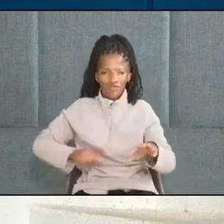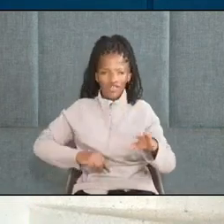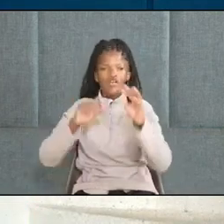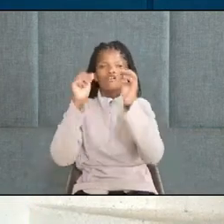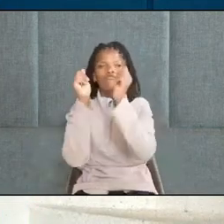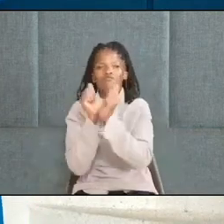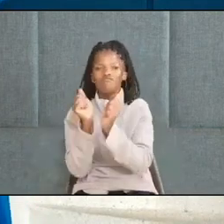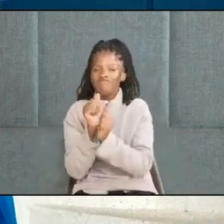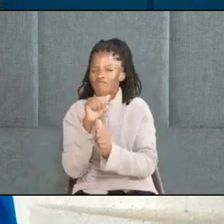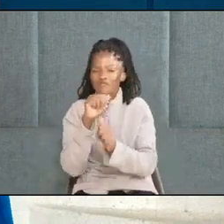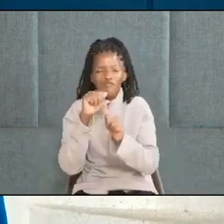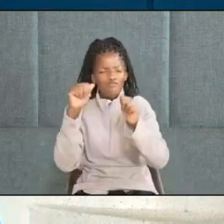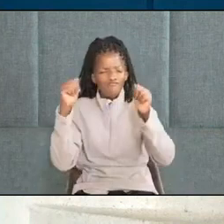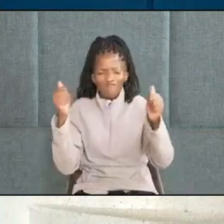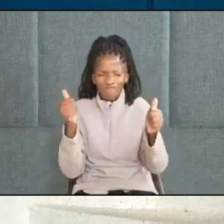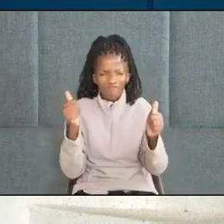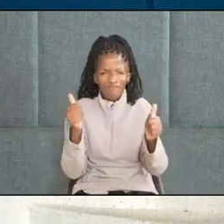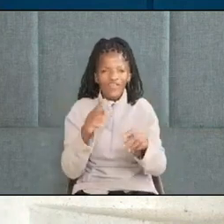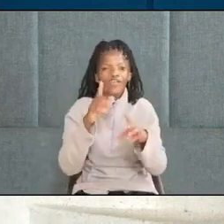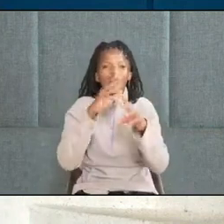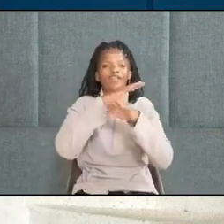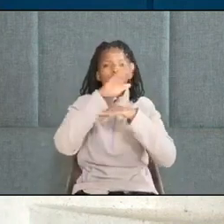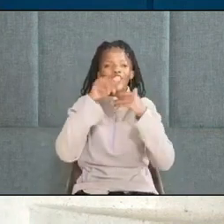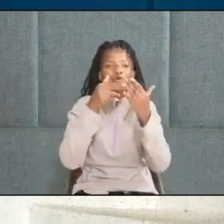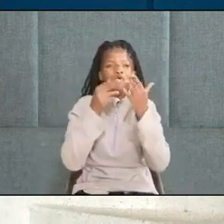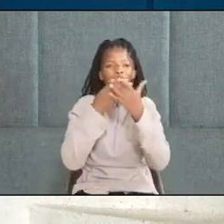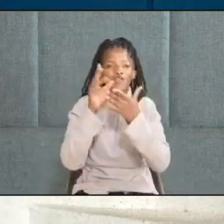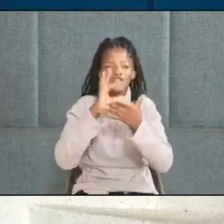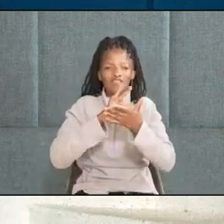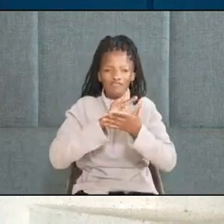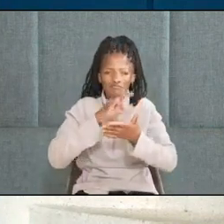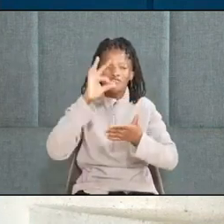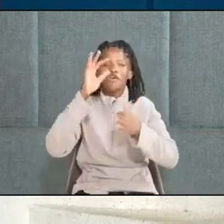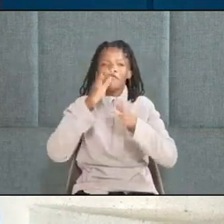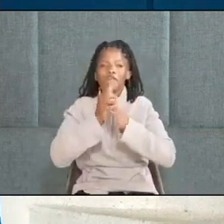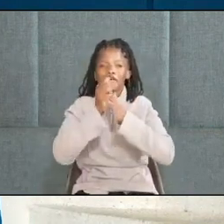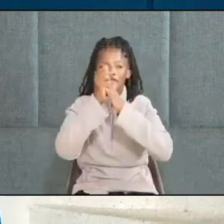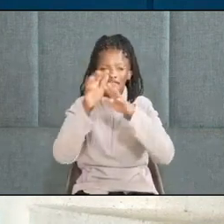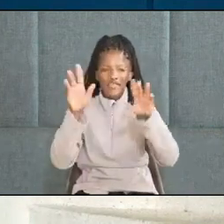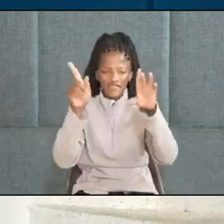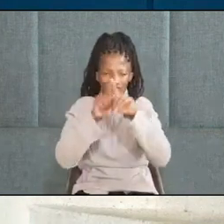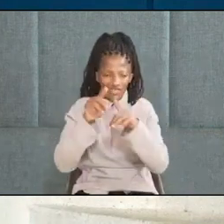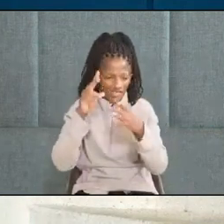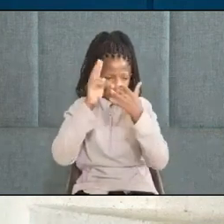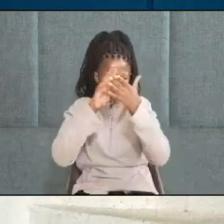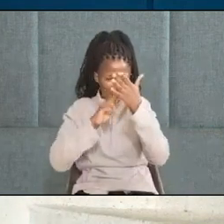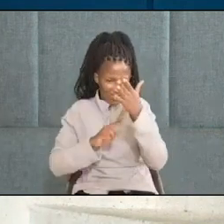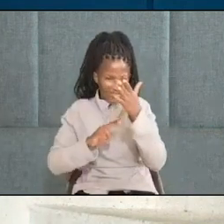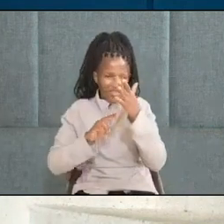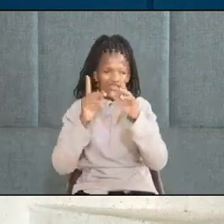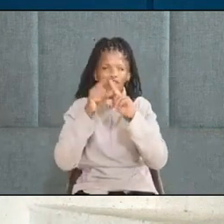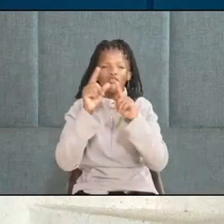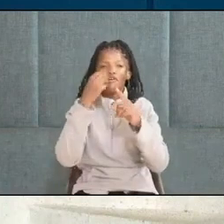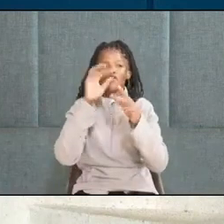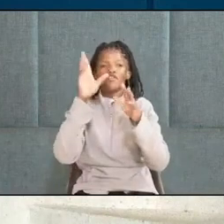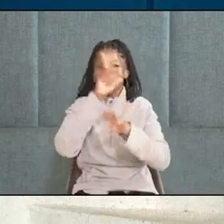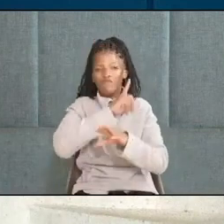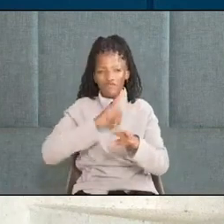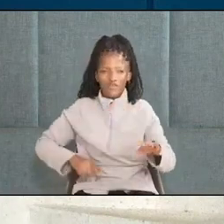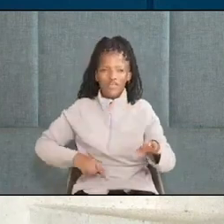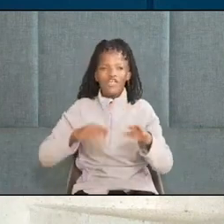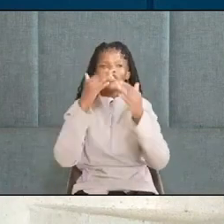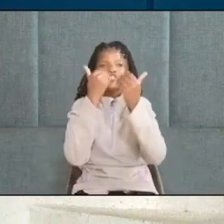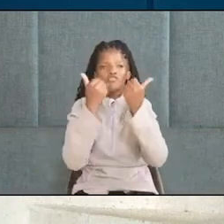that correct? Very correct. And the Holy Spirit will be our guide as we study the Word of God. Boys and